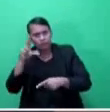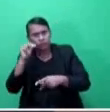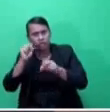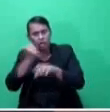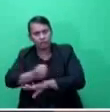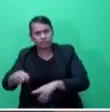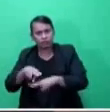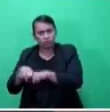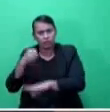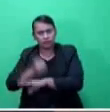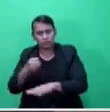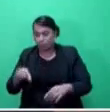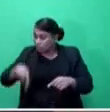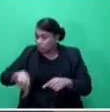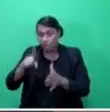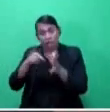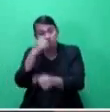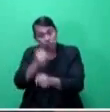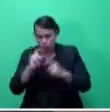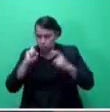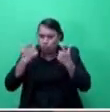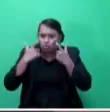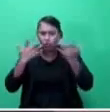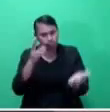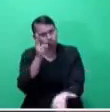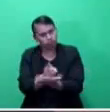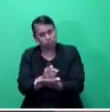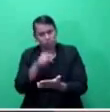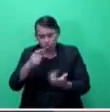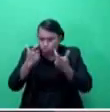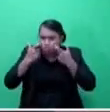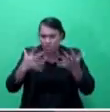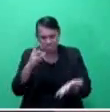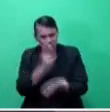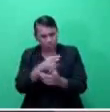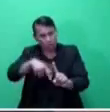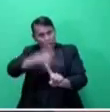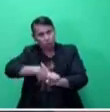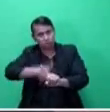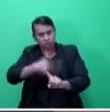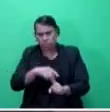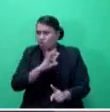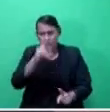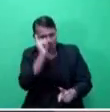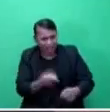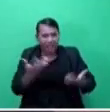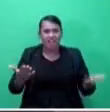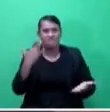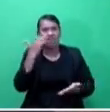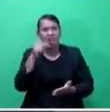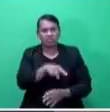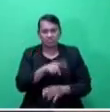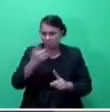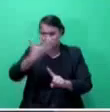said that Fijians would see the true colors of the opposition, and this incident has shown us all the true colors of Team COVID.